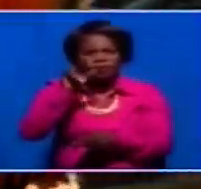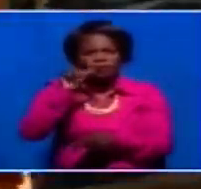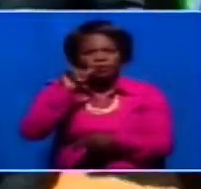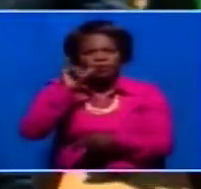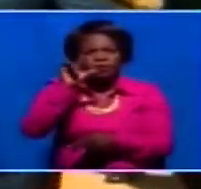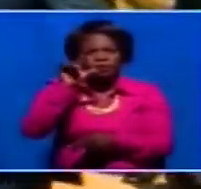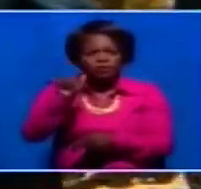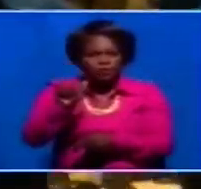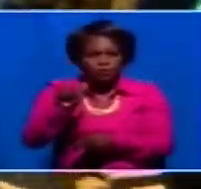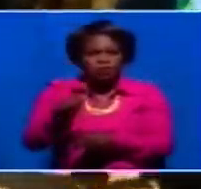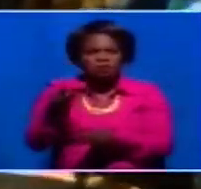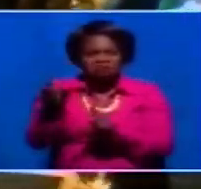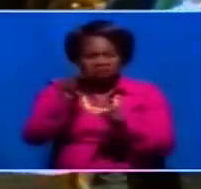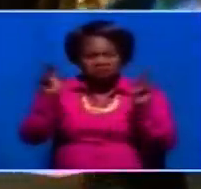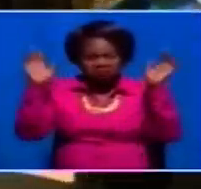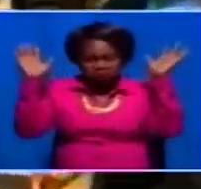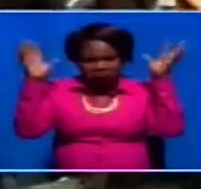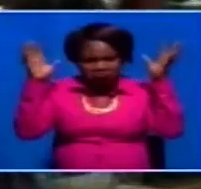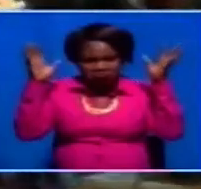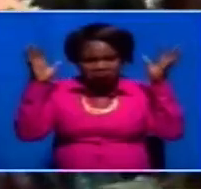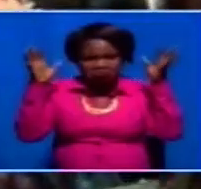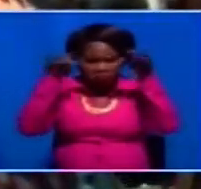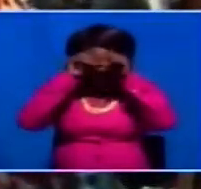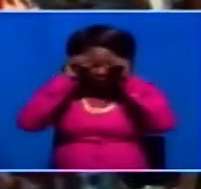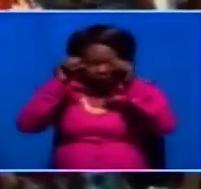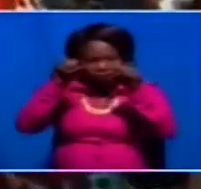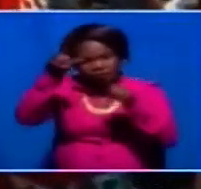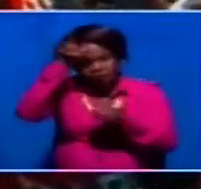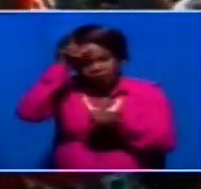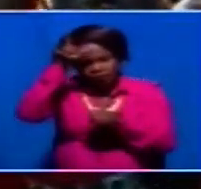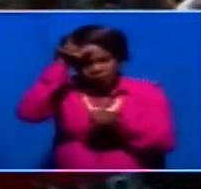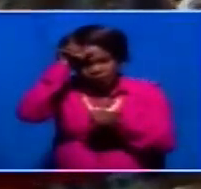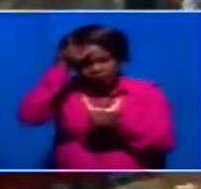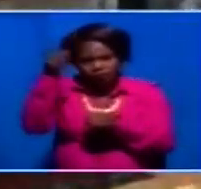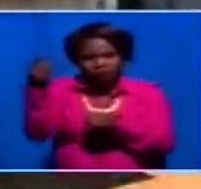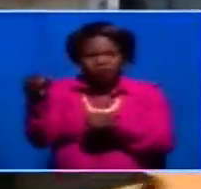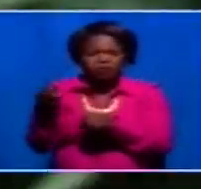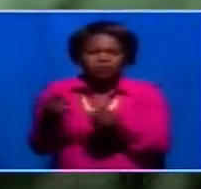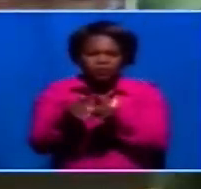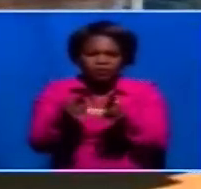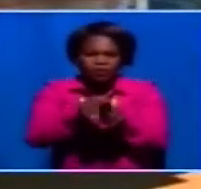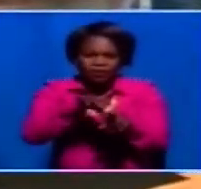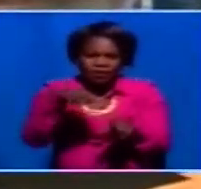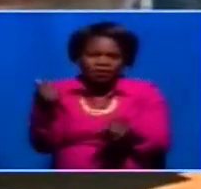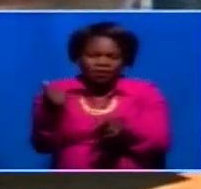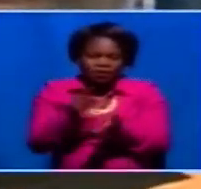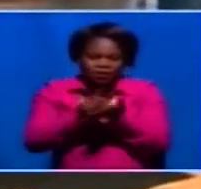the fulfillment of the promise made by President Edgar Lungu to buy them new kitchen equipment and other